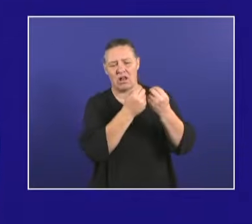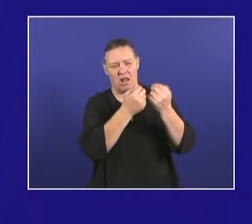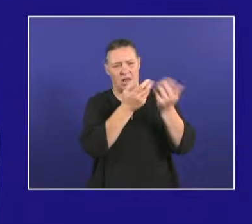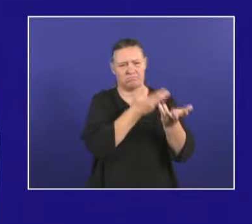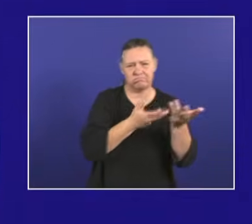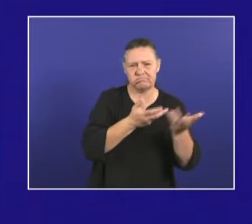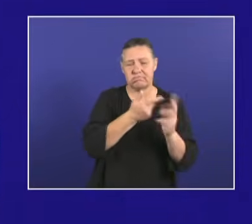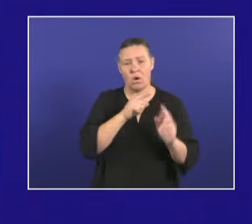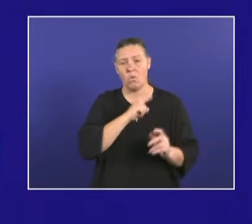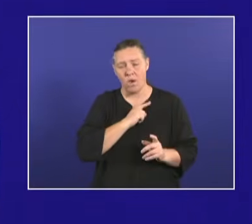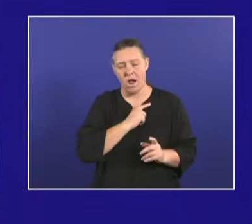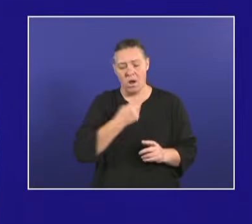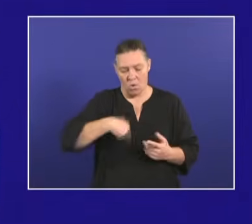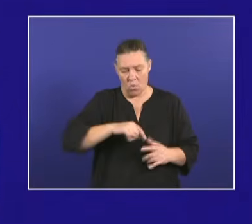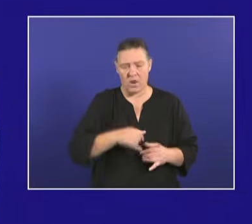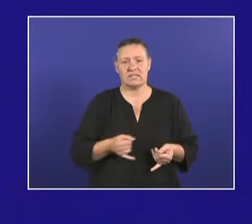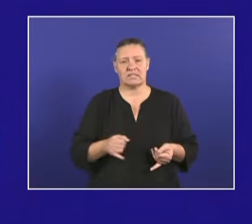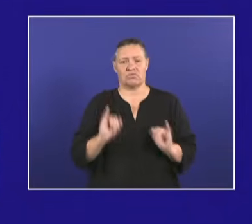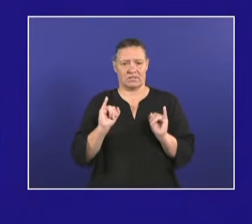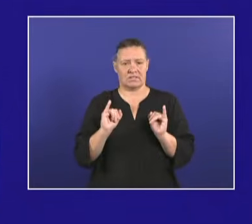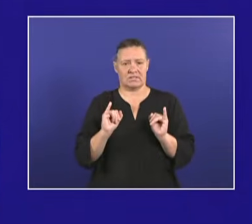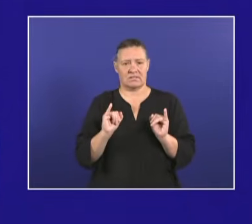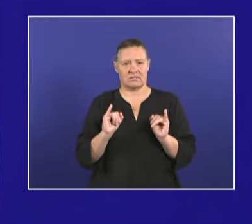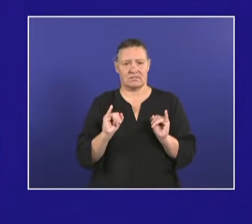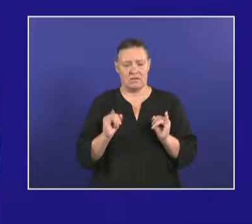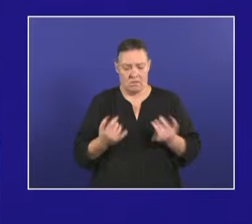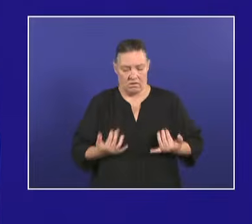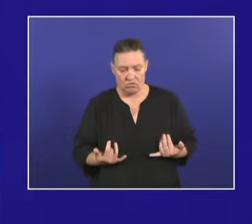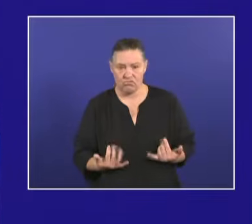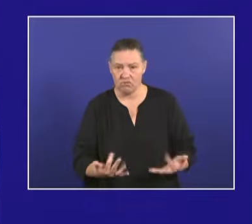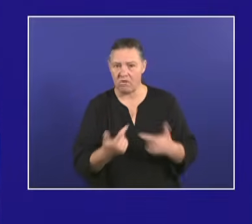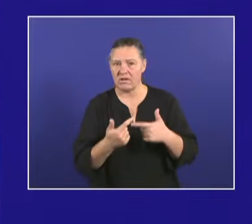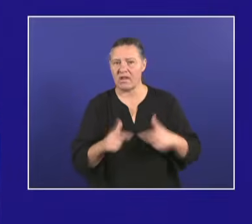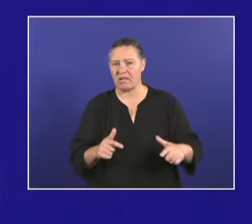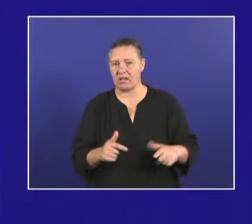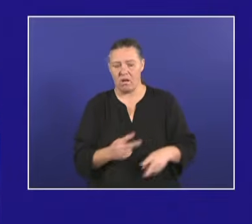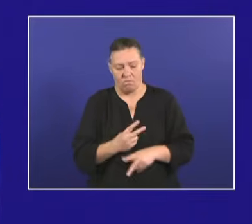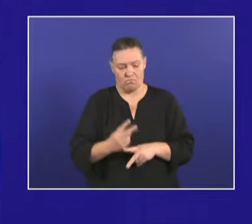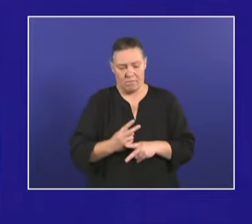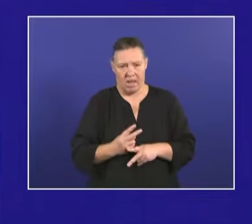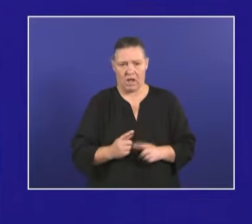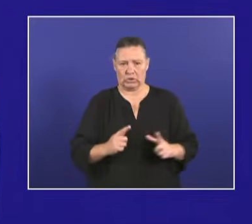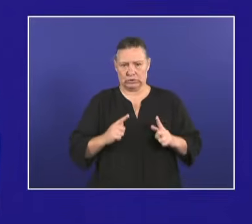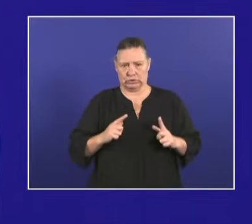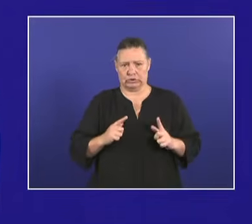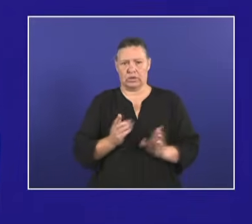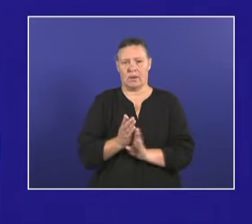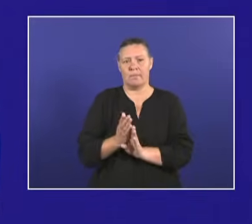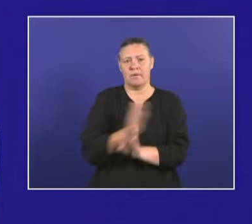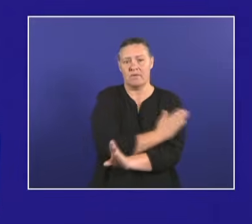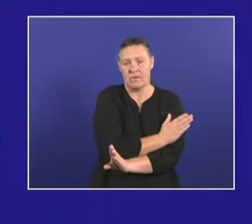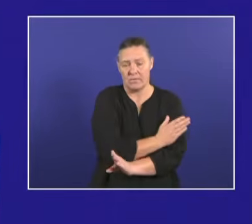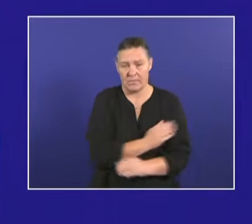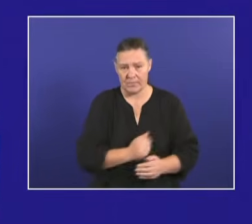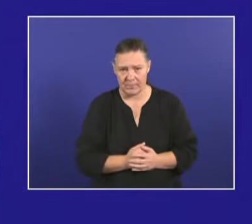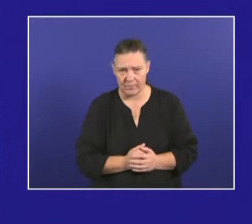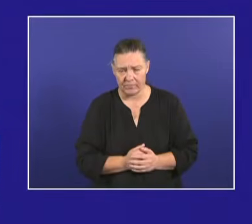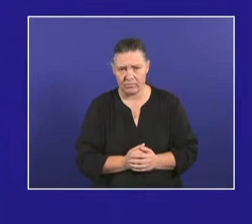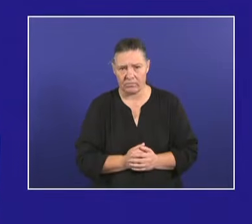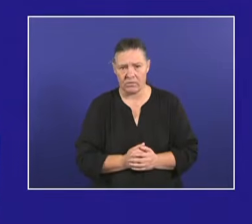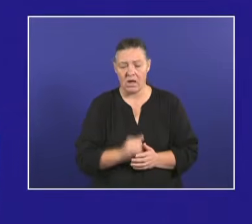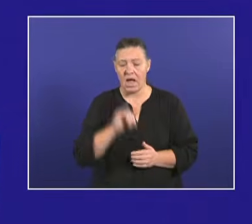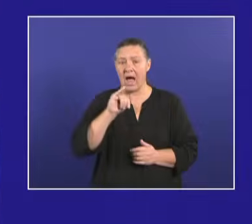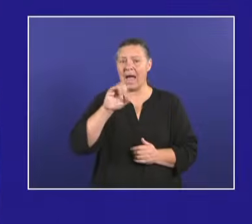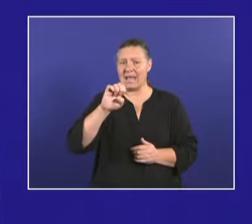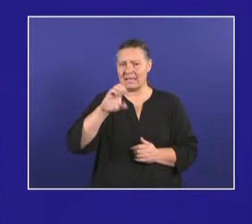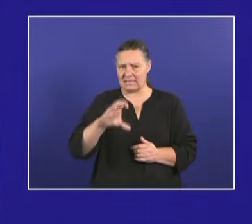serious organization, and a serious ground organization prepares early. And so, the